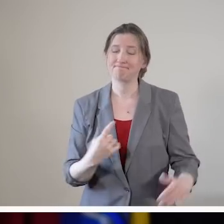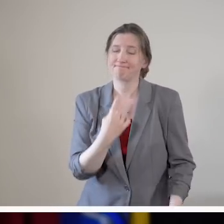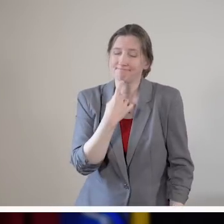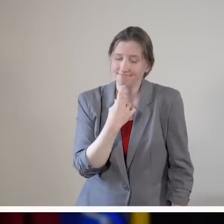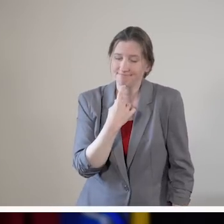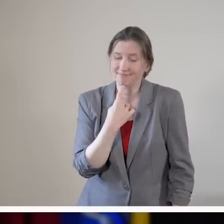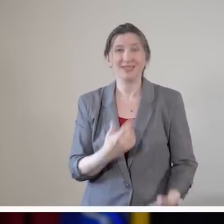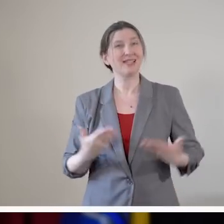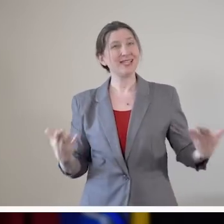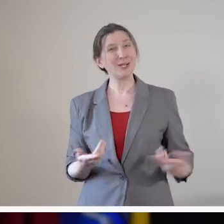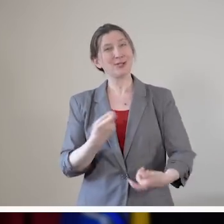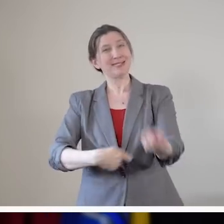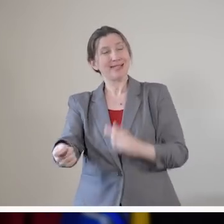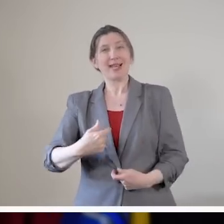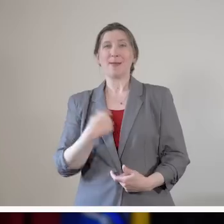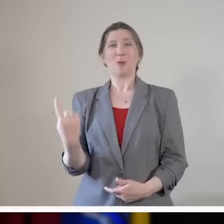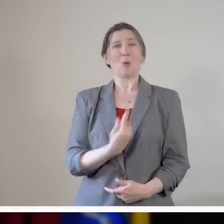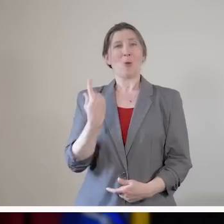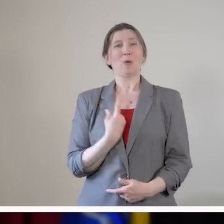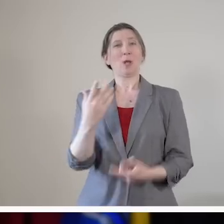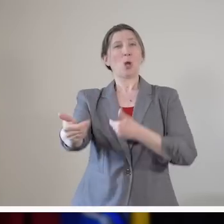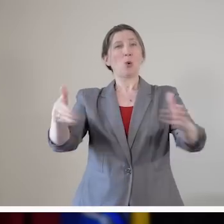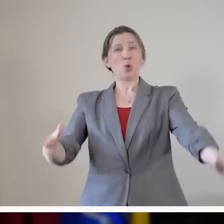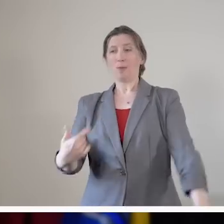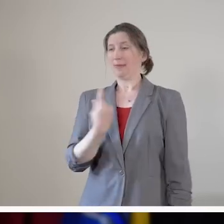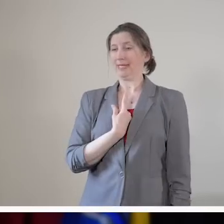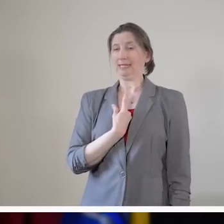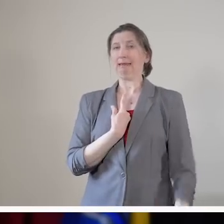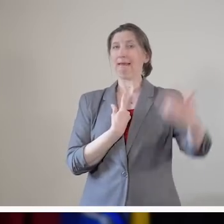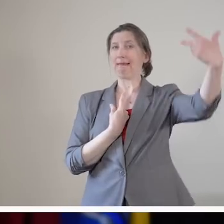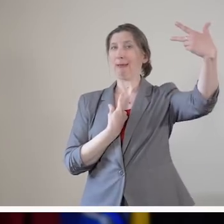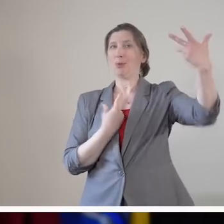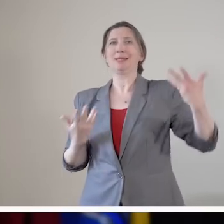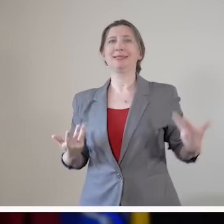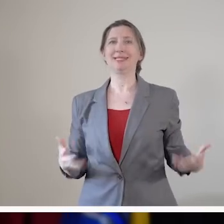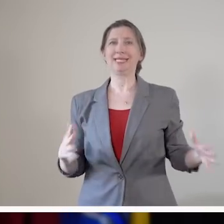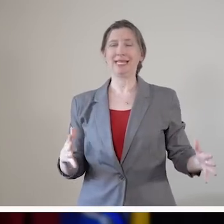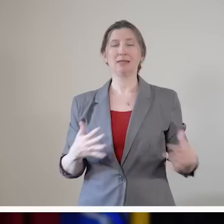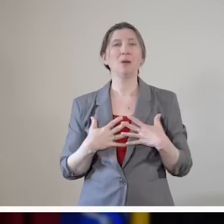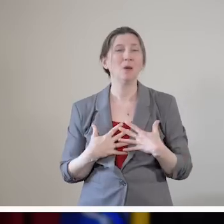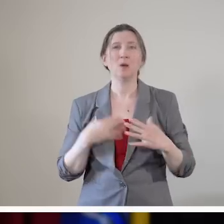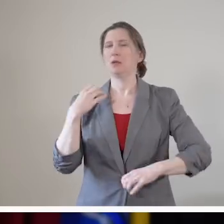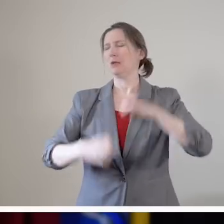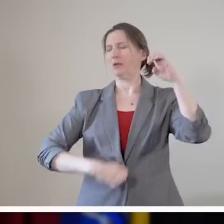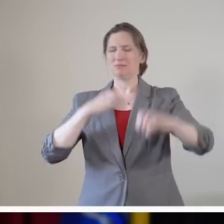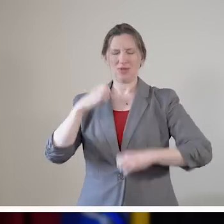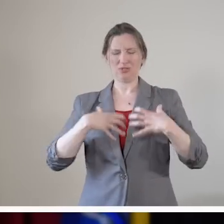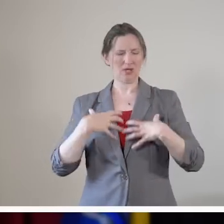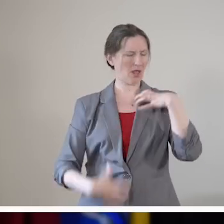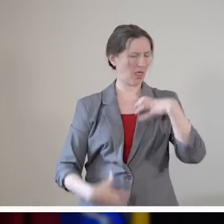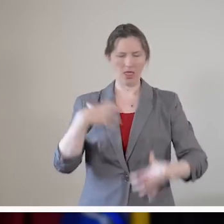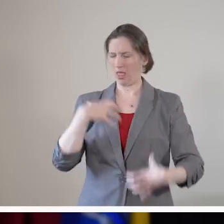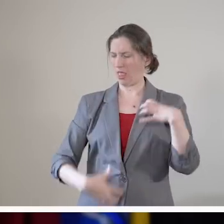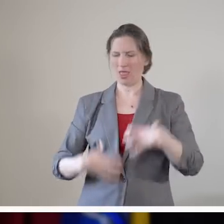today, nearly alone in a sterilized room, I am filled with emotion. It is hard for me